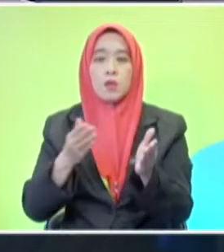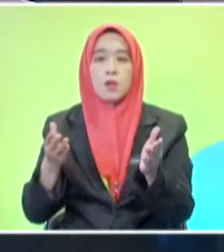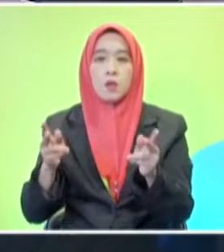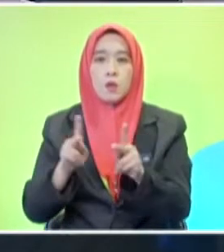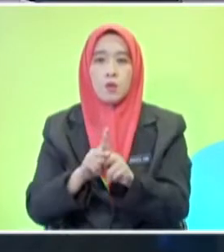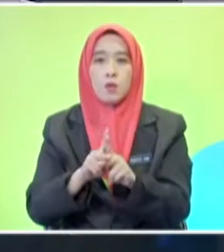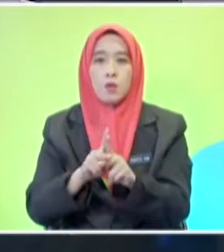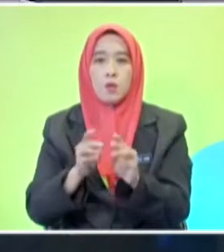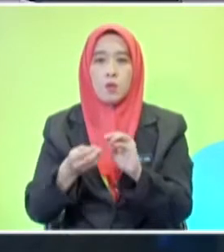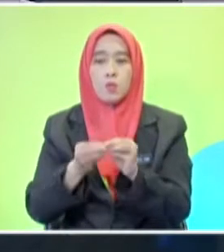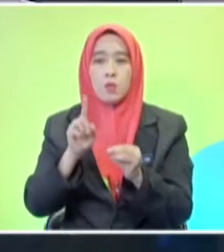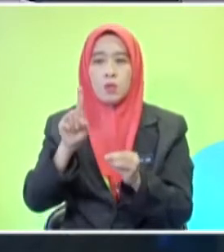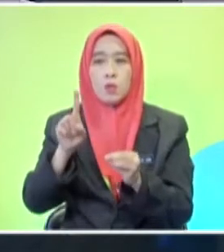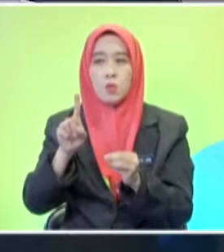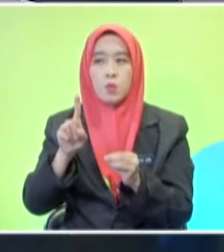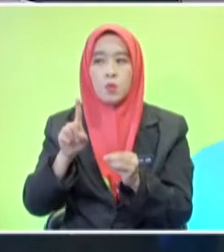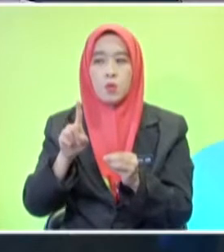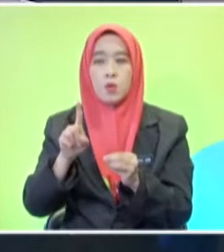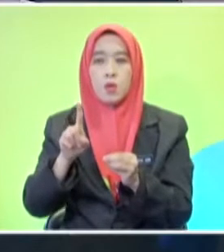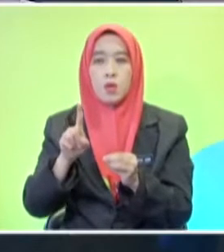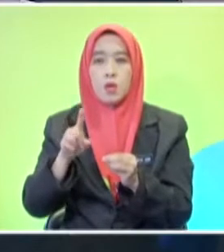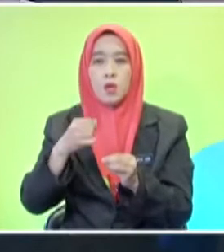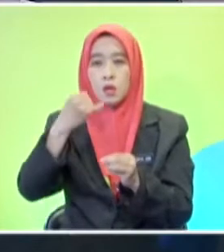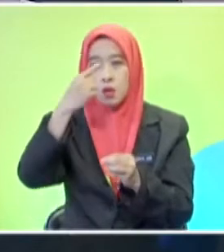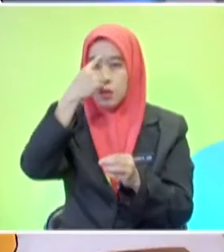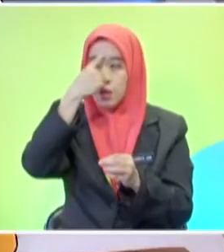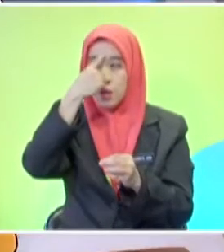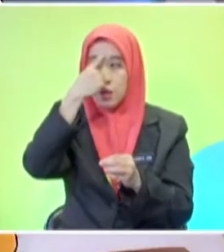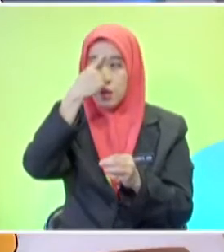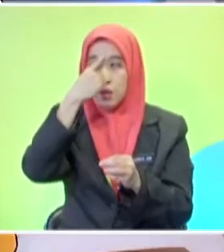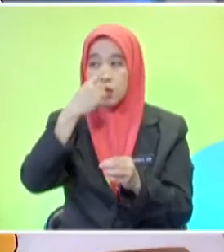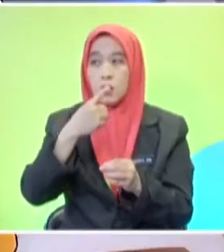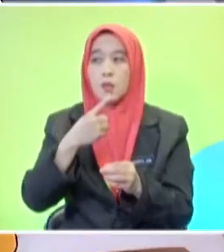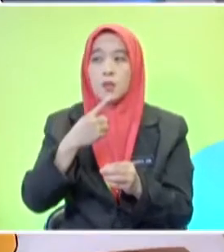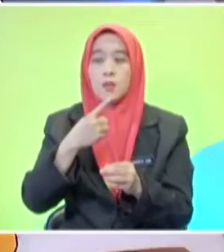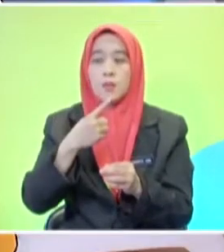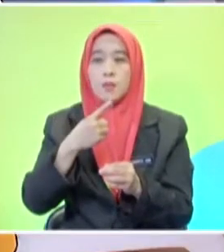one is called the Indian willow. So the Indian willow is actually a plant that